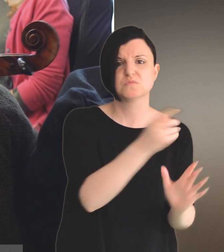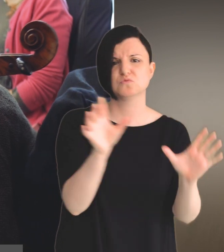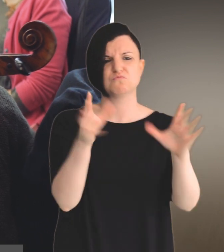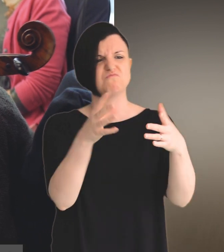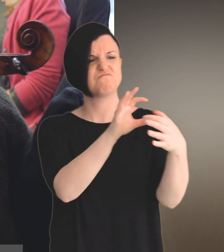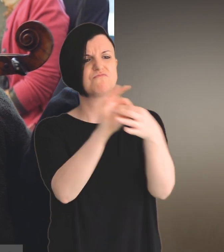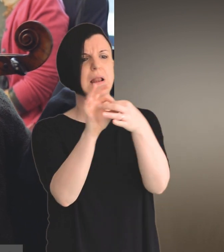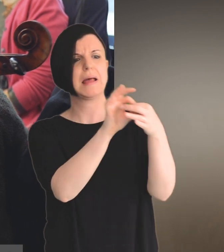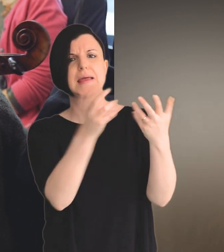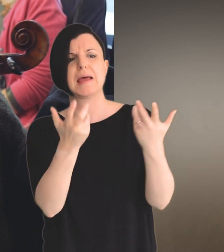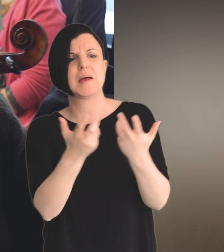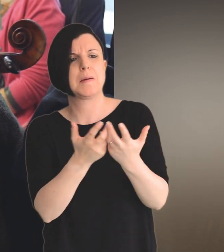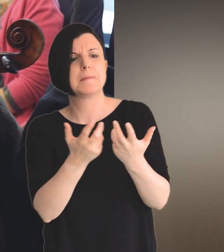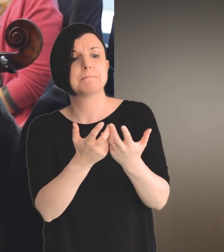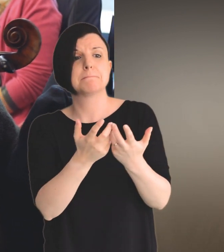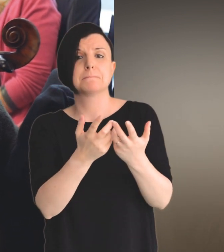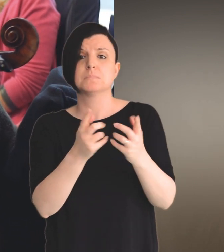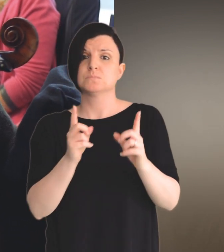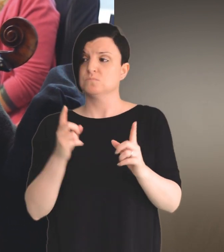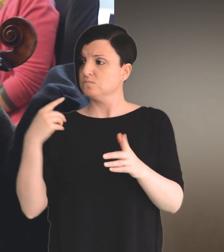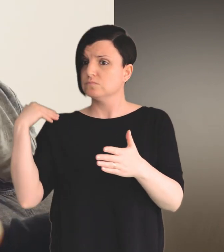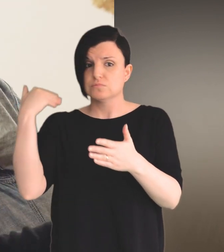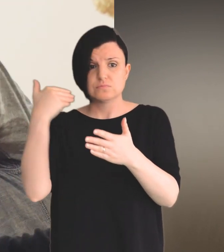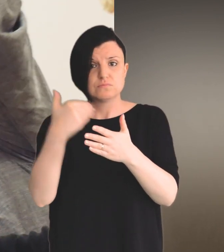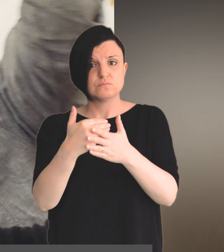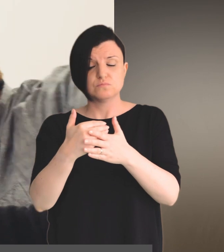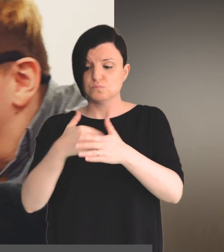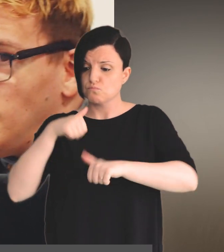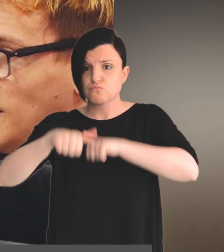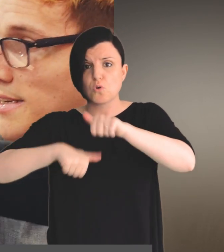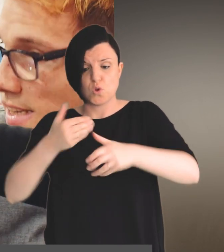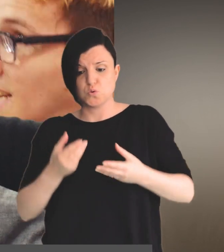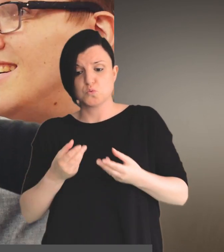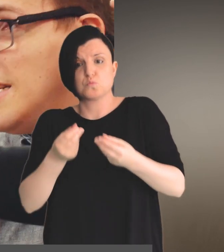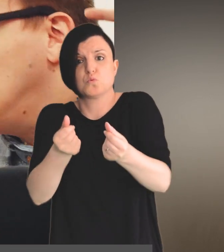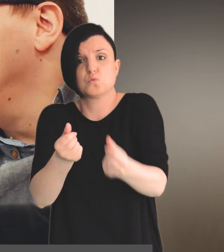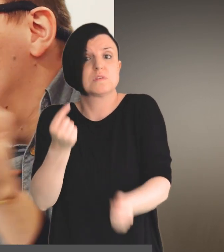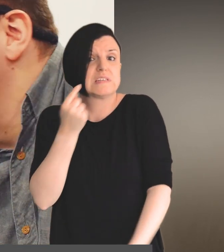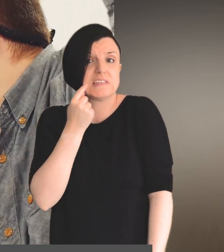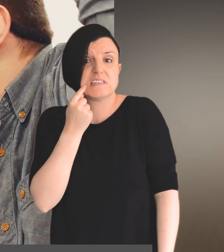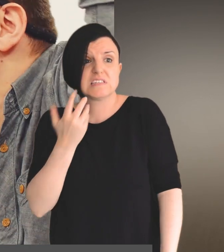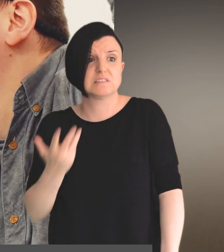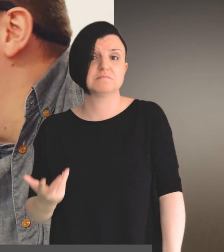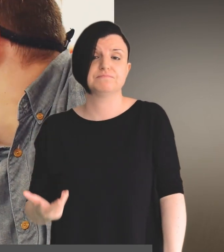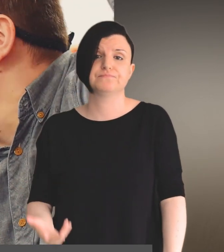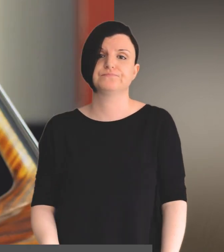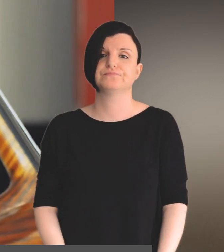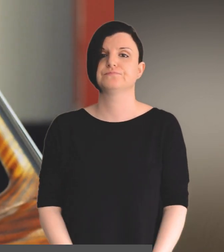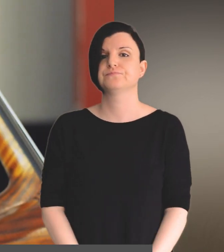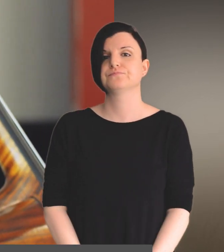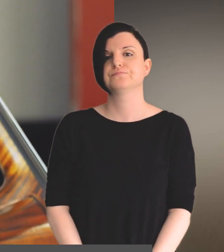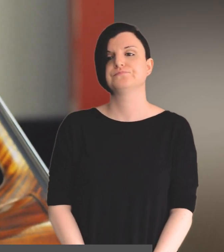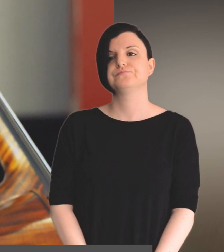will James relate to it? Roger Preston, cello, BSO Resound. And I've been amazed by actually